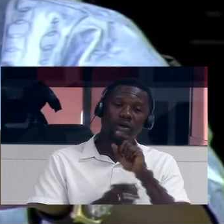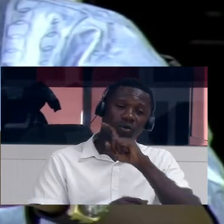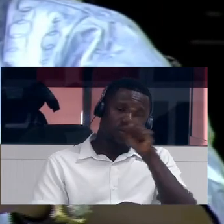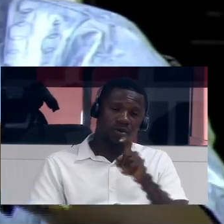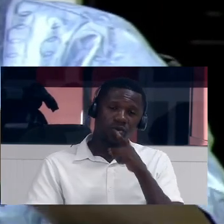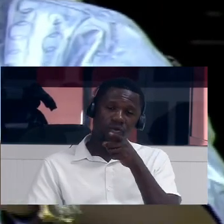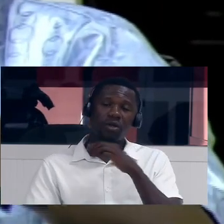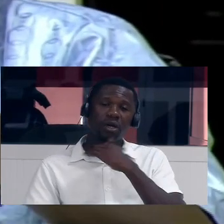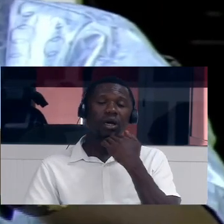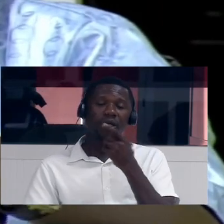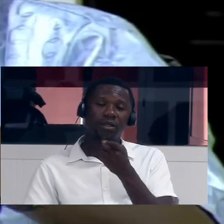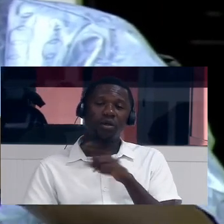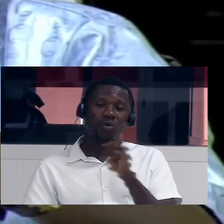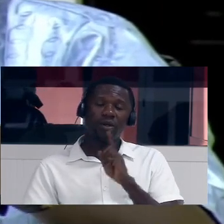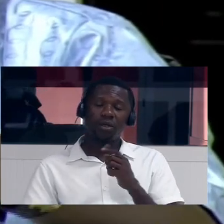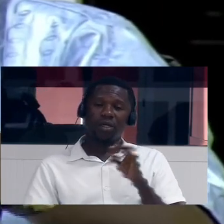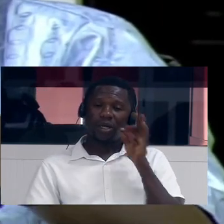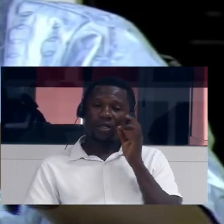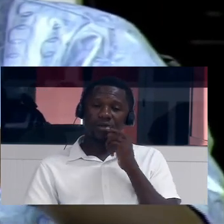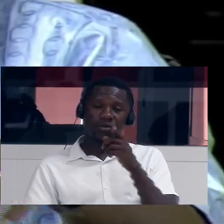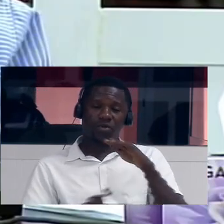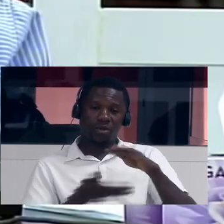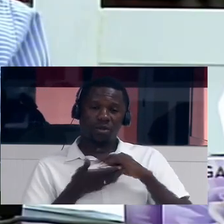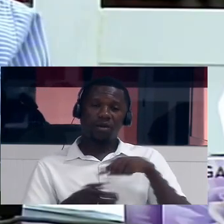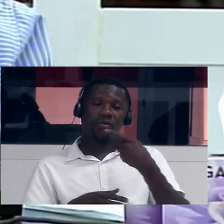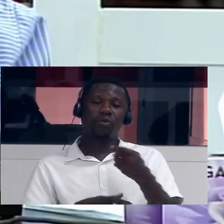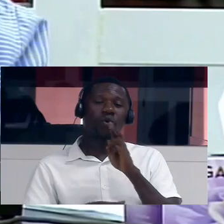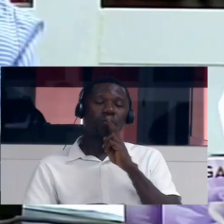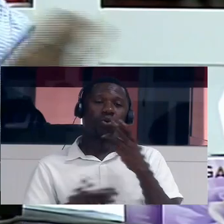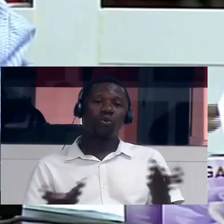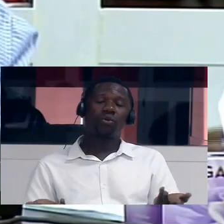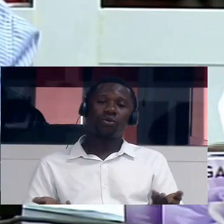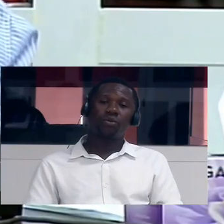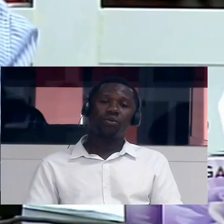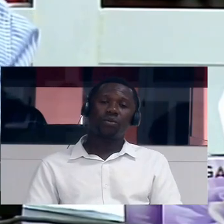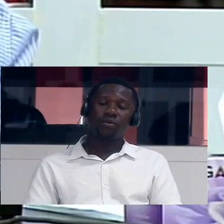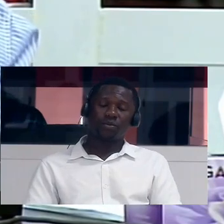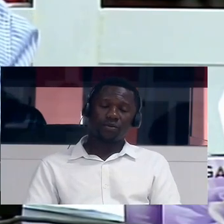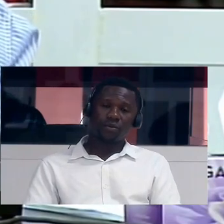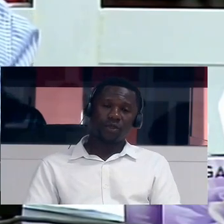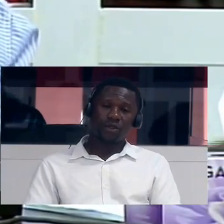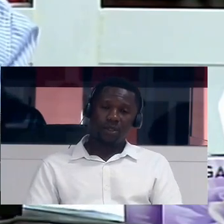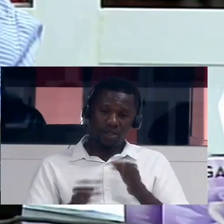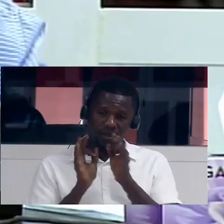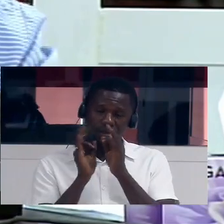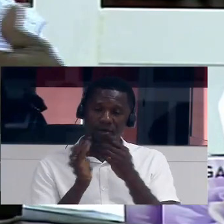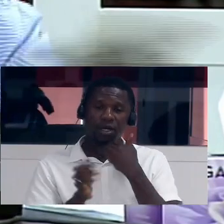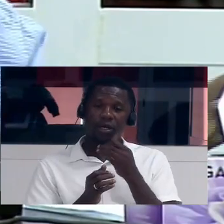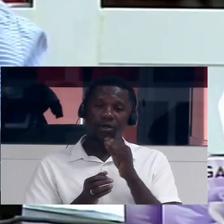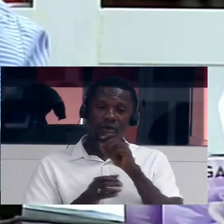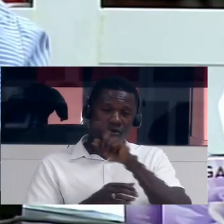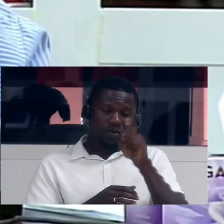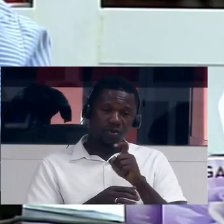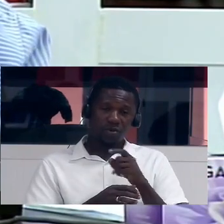you asked and what were the answers you received from whom? In debriefing, you ask questions, direct questions, and you talk as